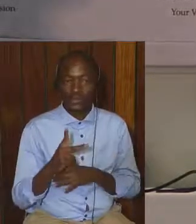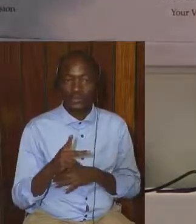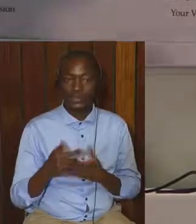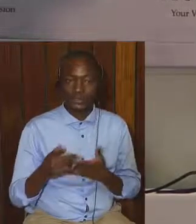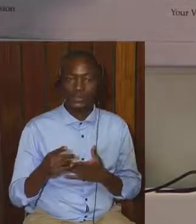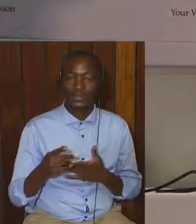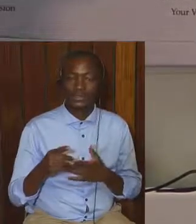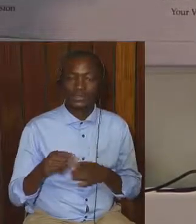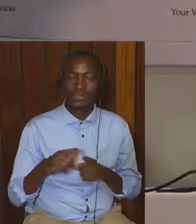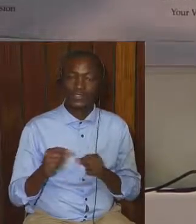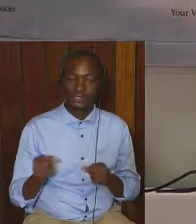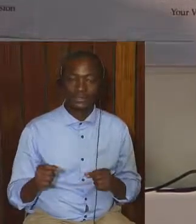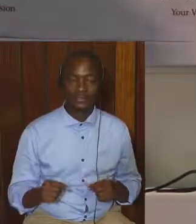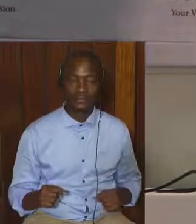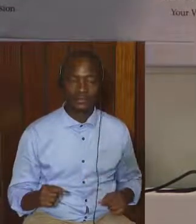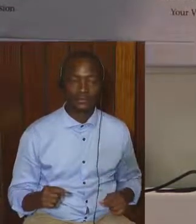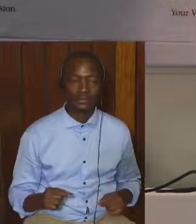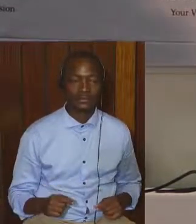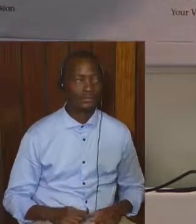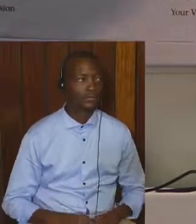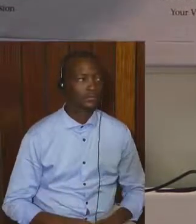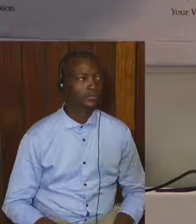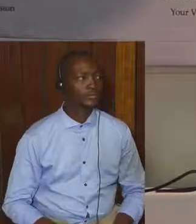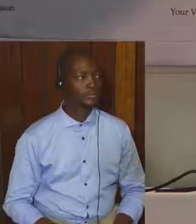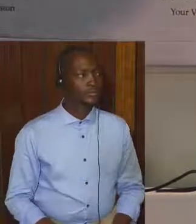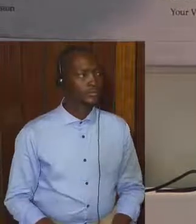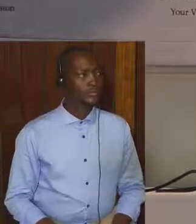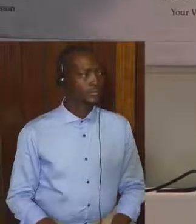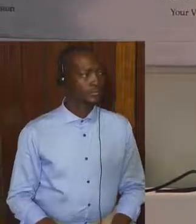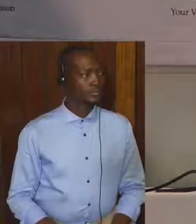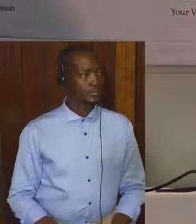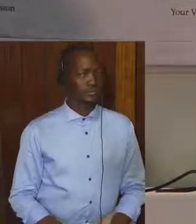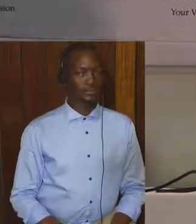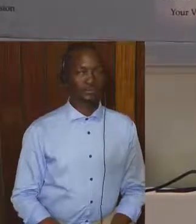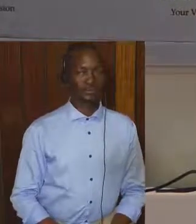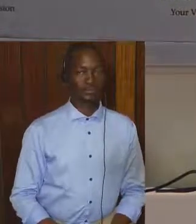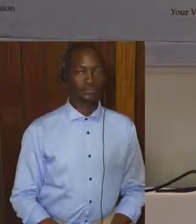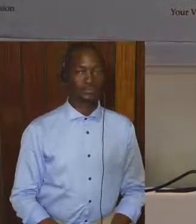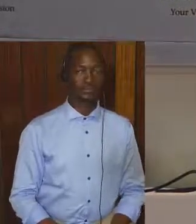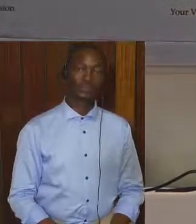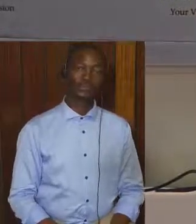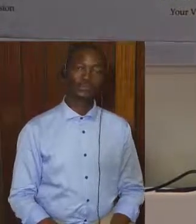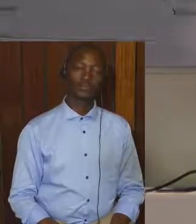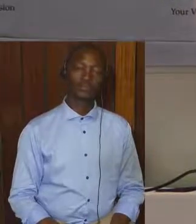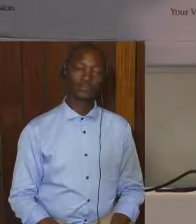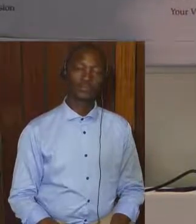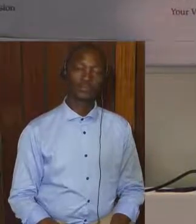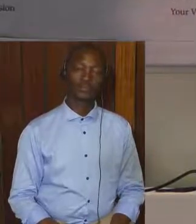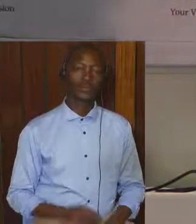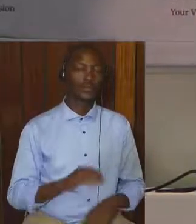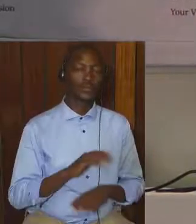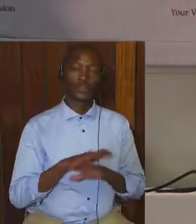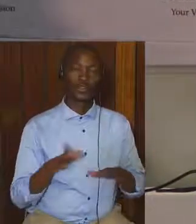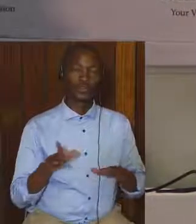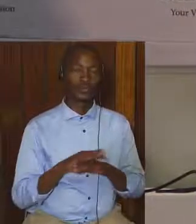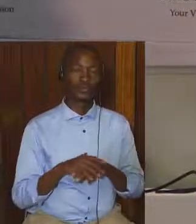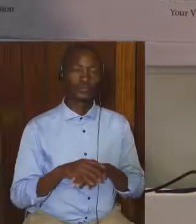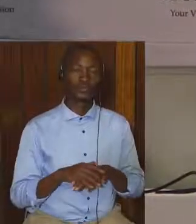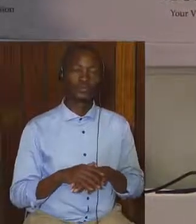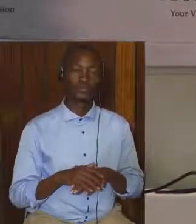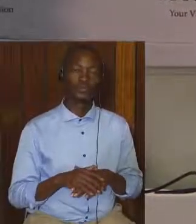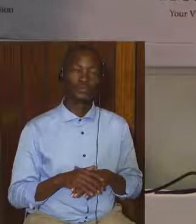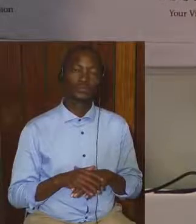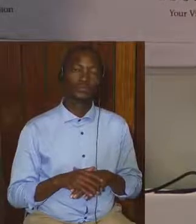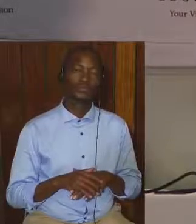projects completed. So we will not relent in our asking of questions, and we will not relent in the pressure that we're putting